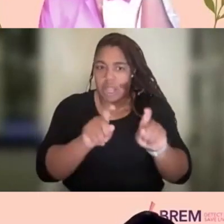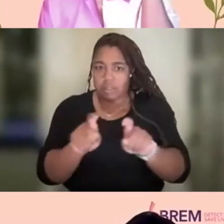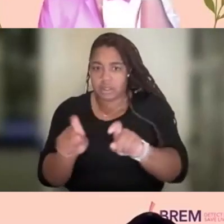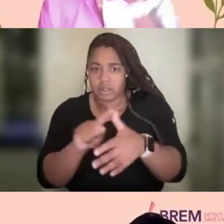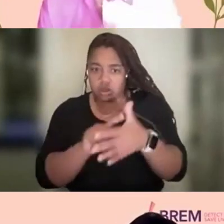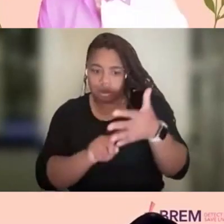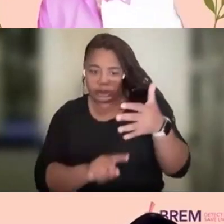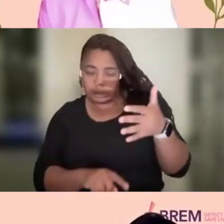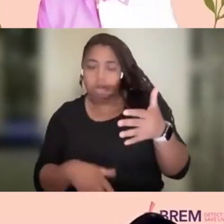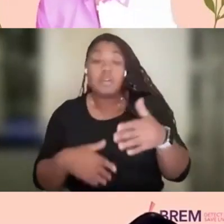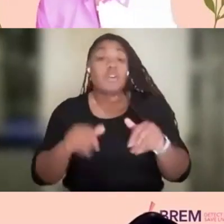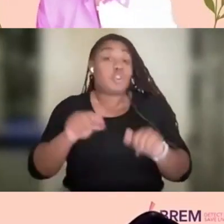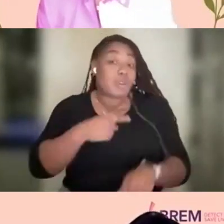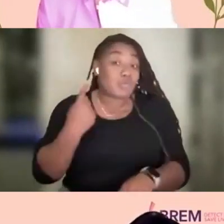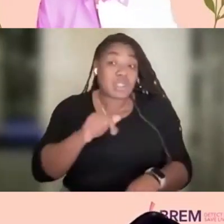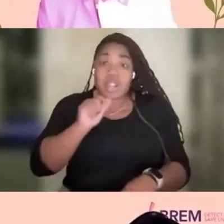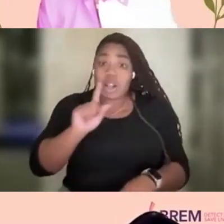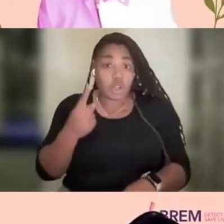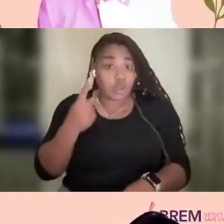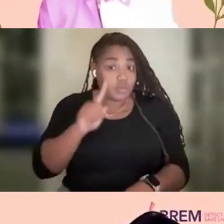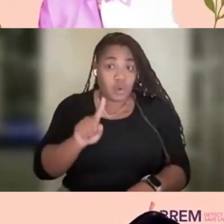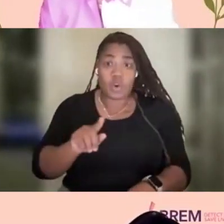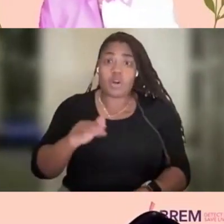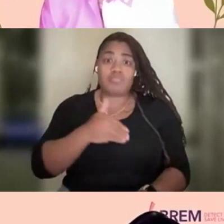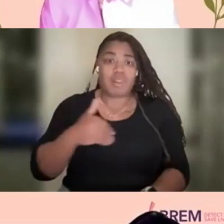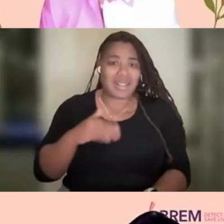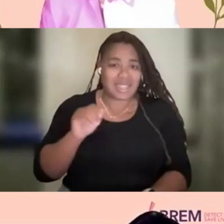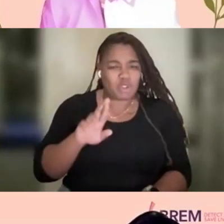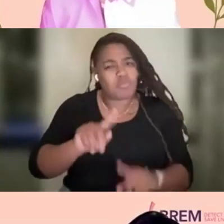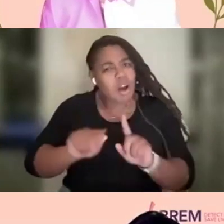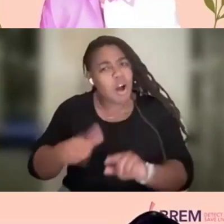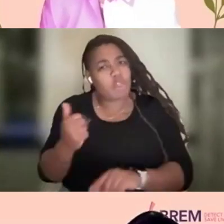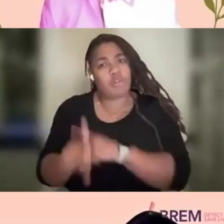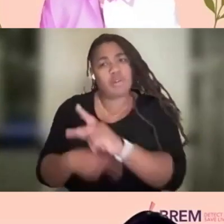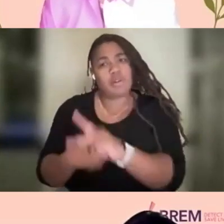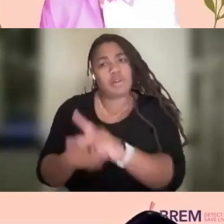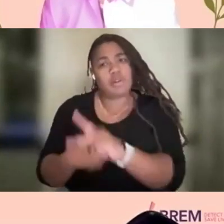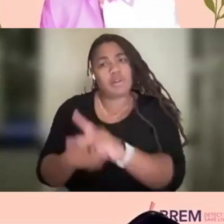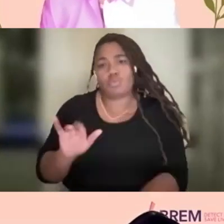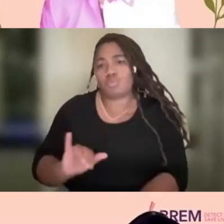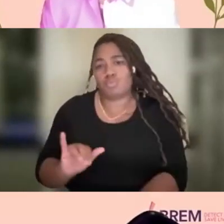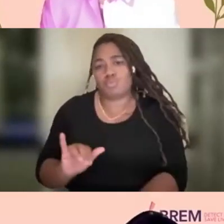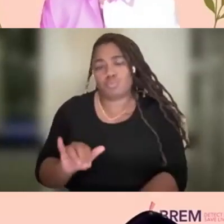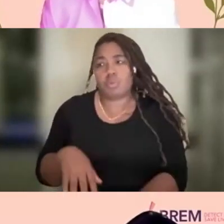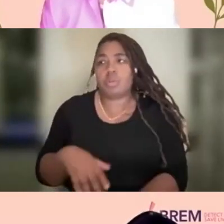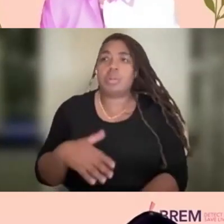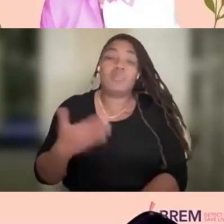risk for not just breast cancer, but other other types of cancer as well, whether that's ovarian,